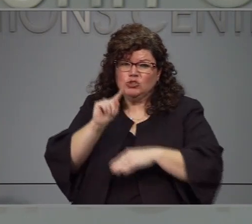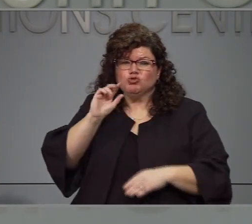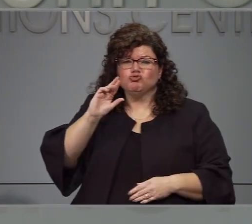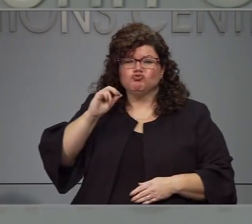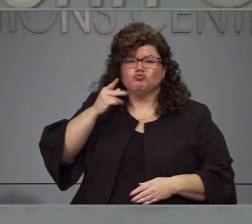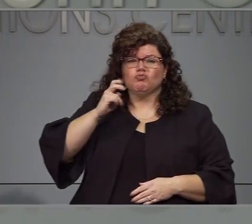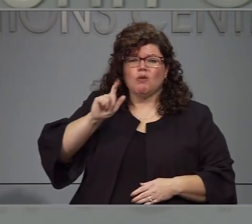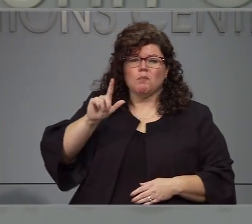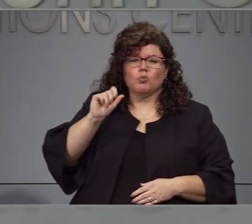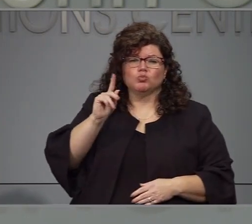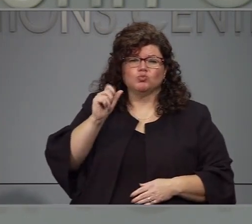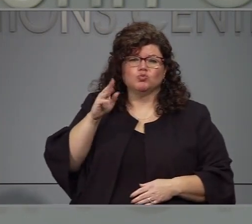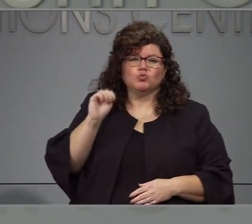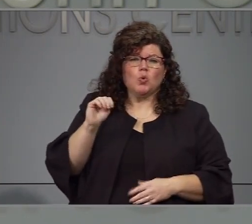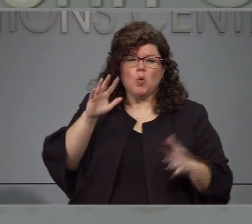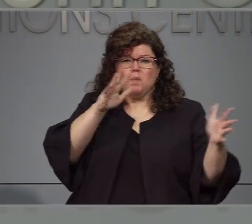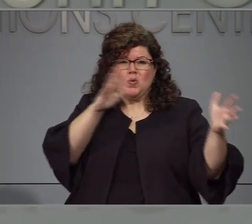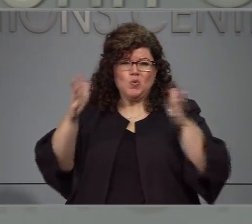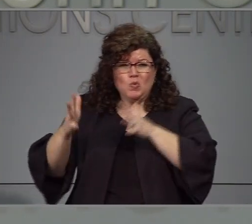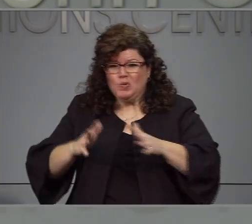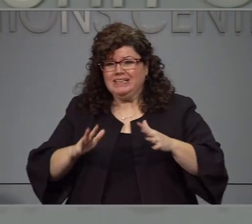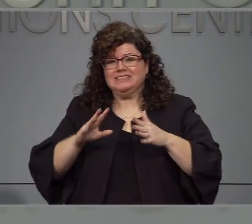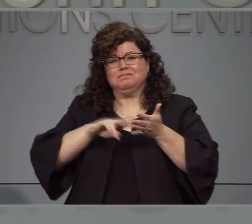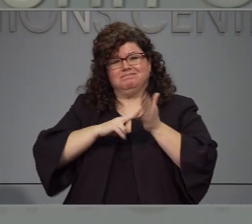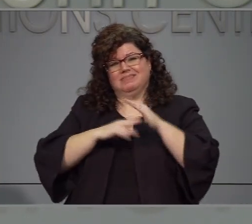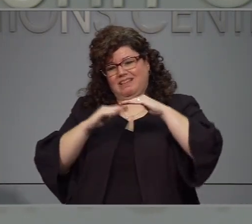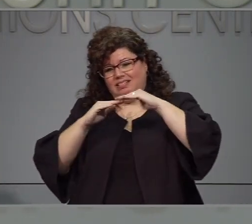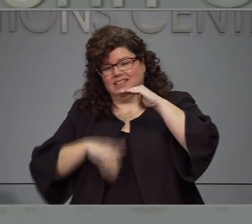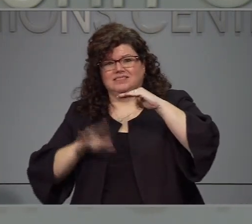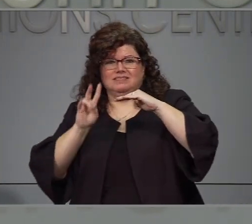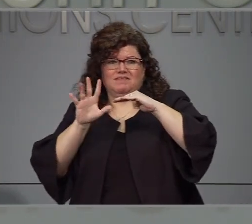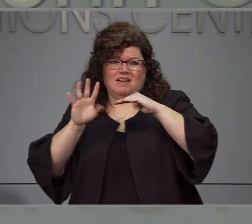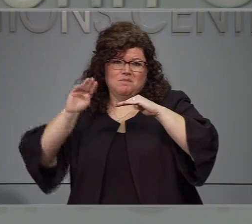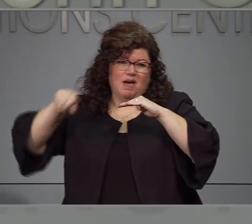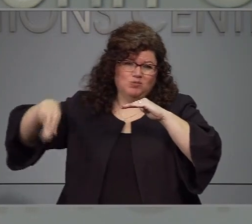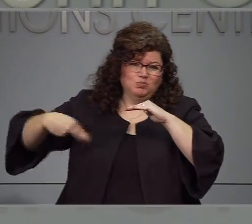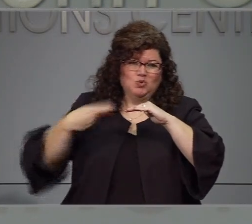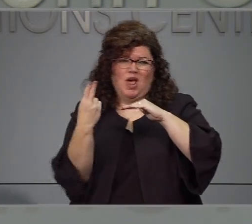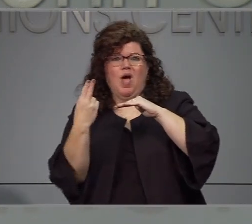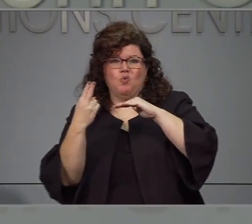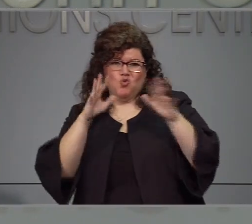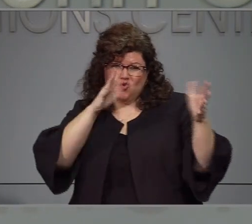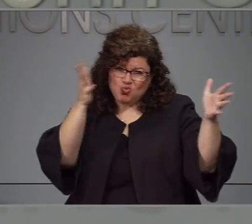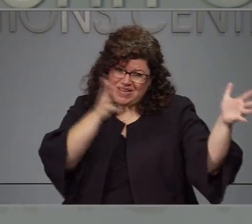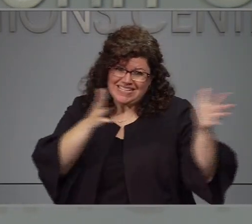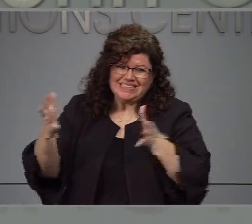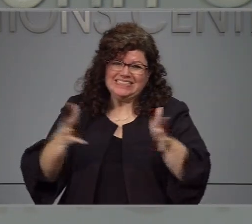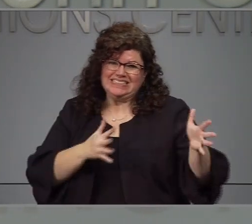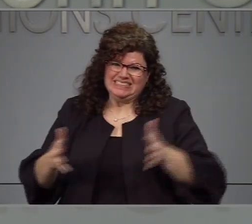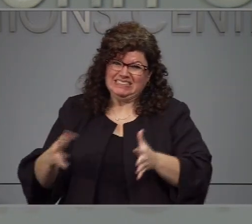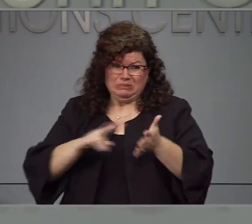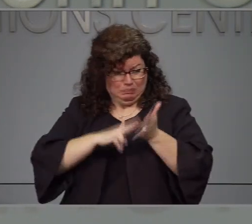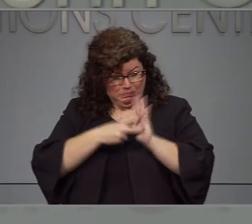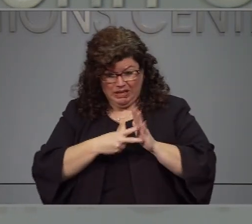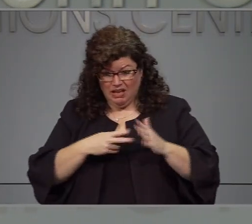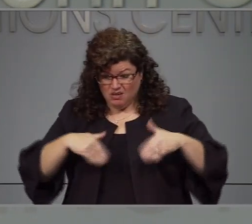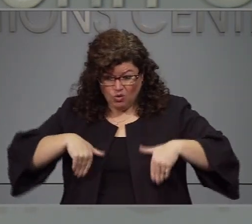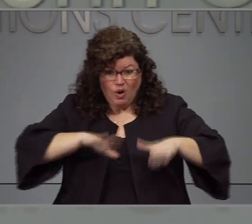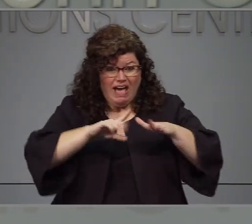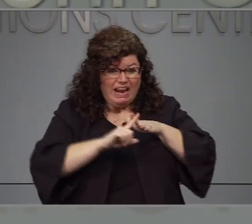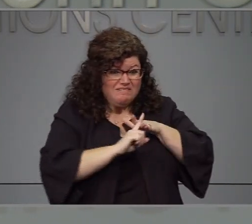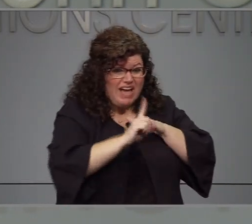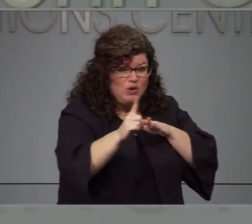force winds in southeastern North Carolina. So probably will not be seeing too many